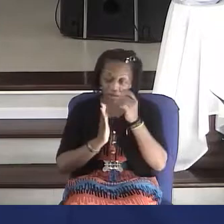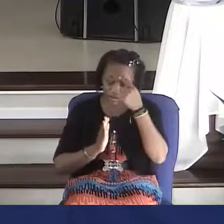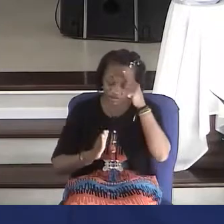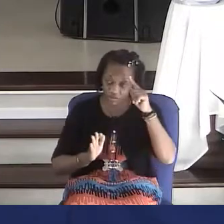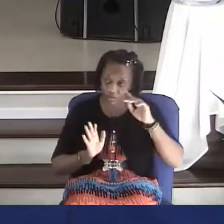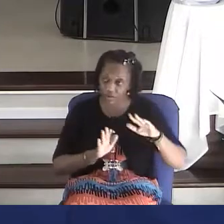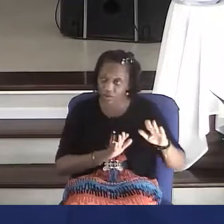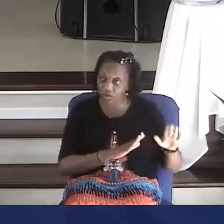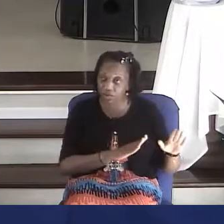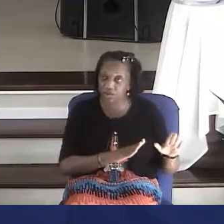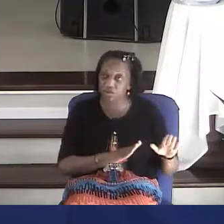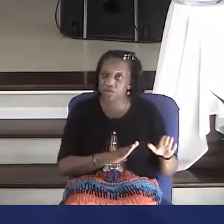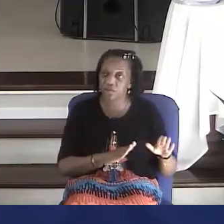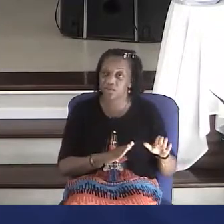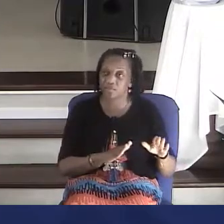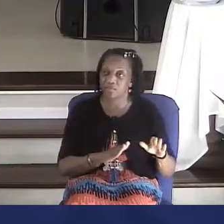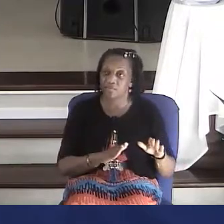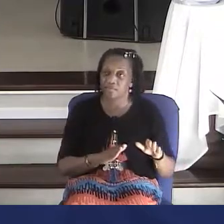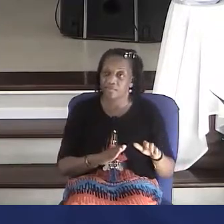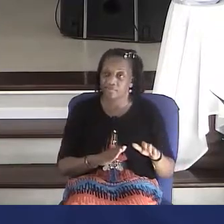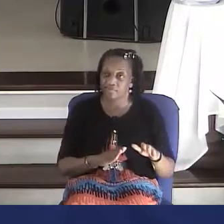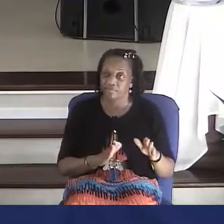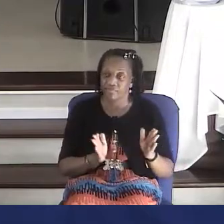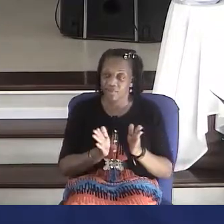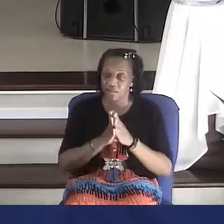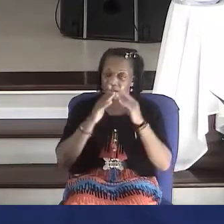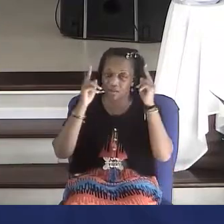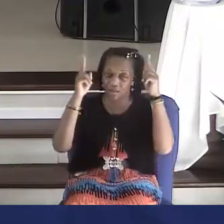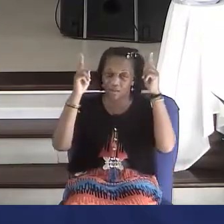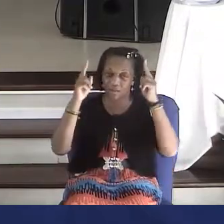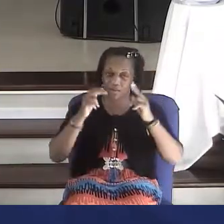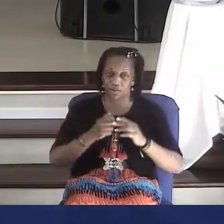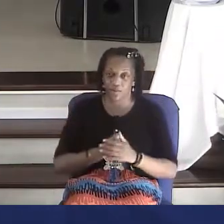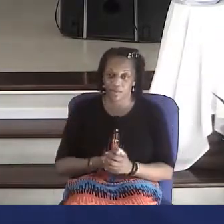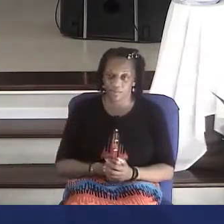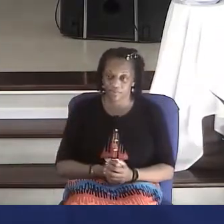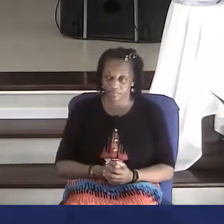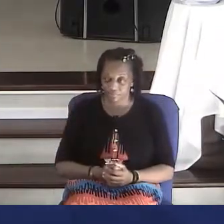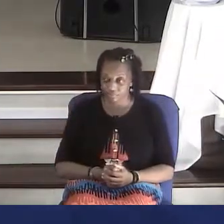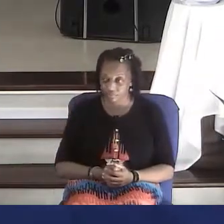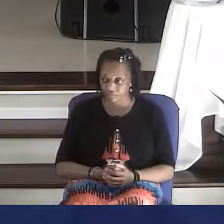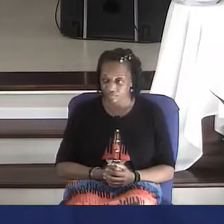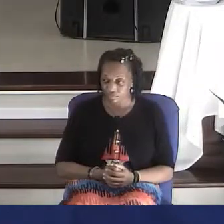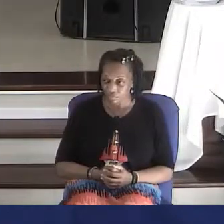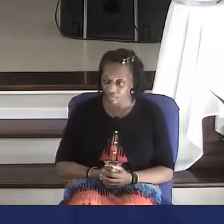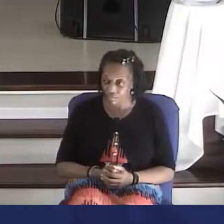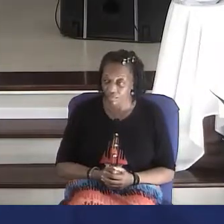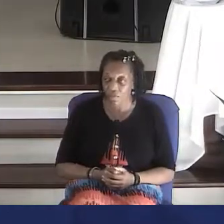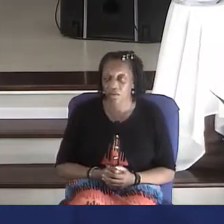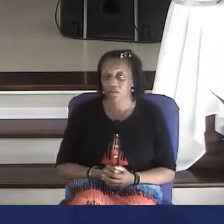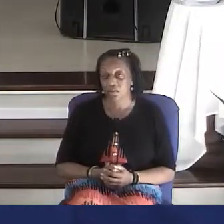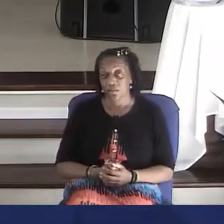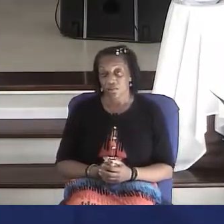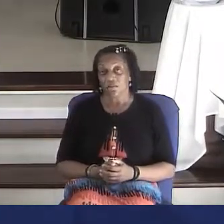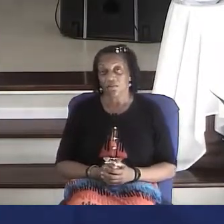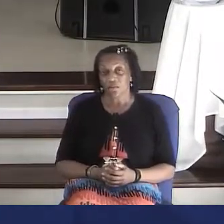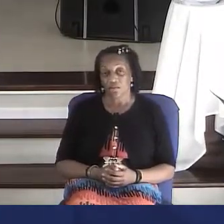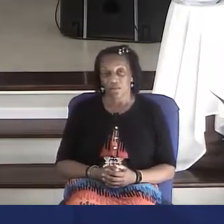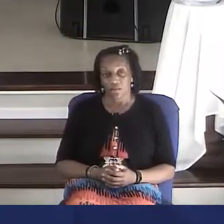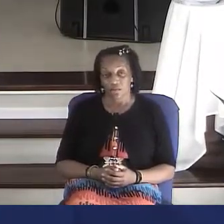giving their hearts. Hallelujah. In the meantime, we continue to surrender all to